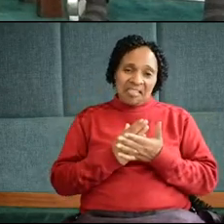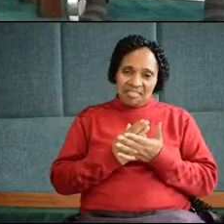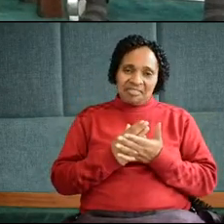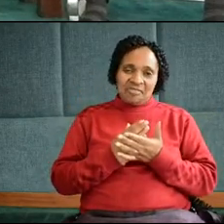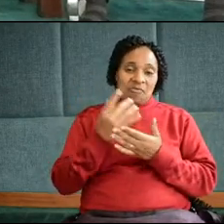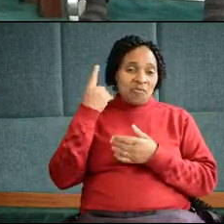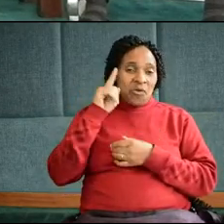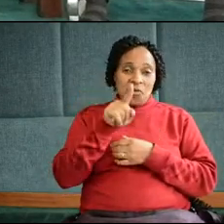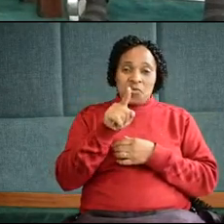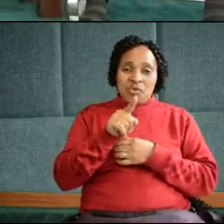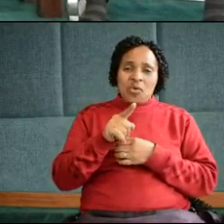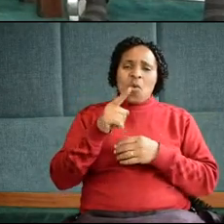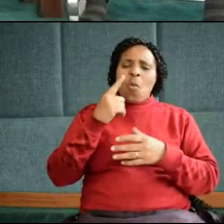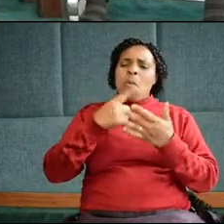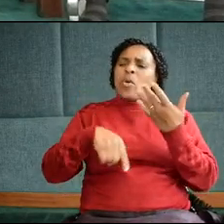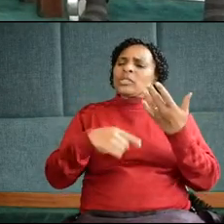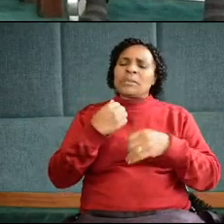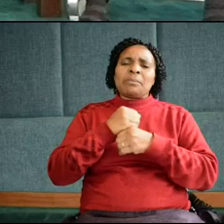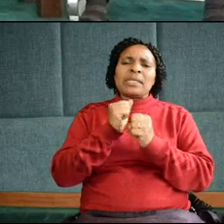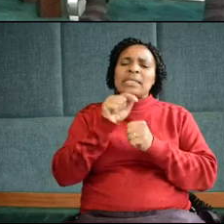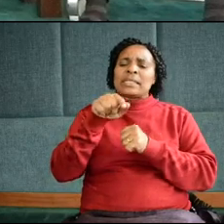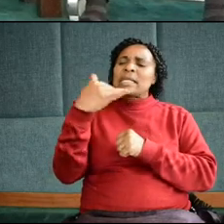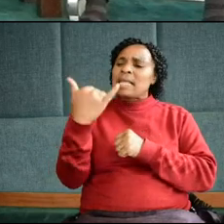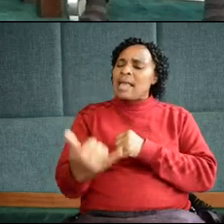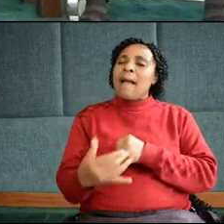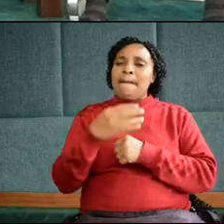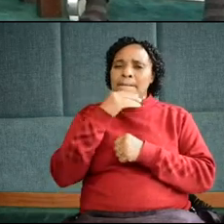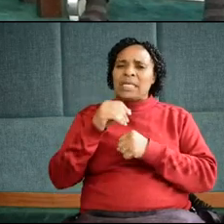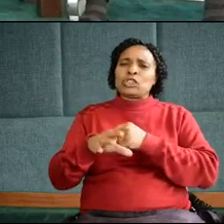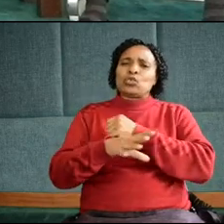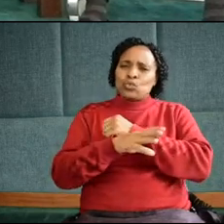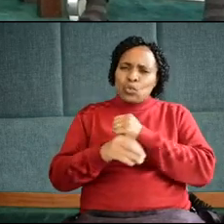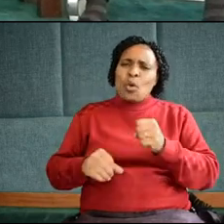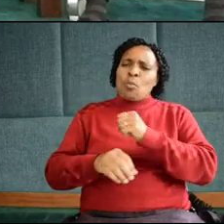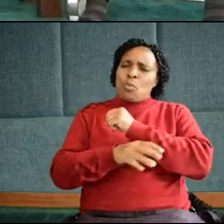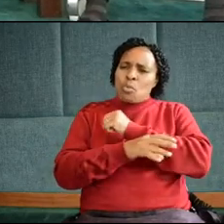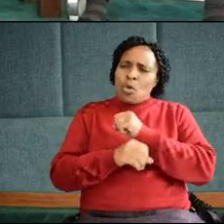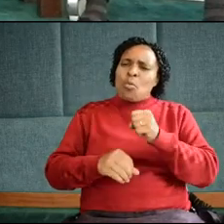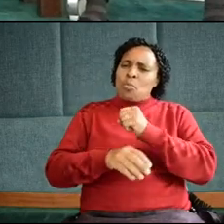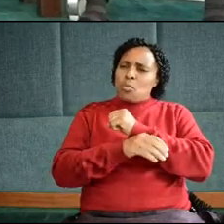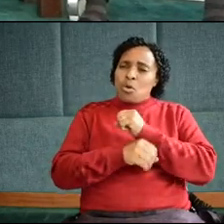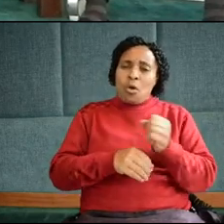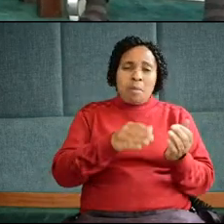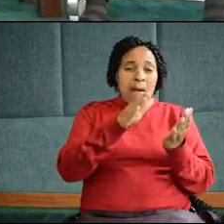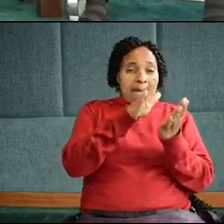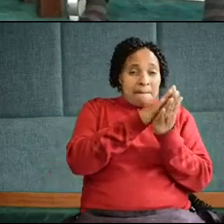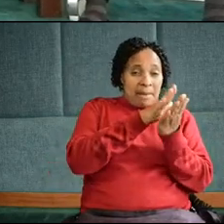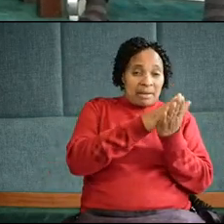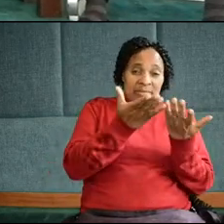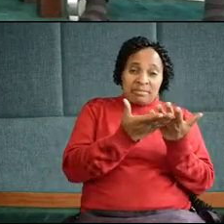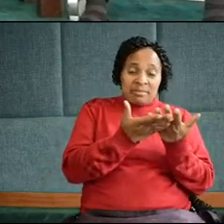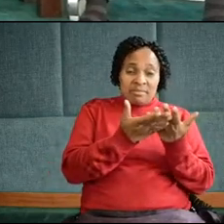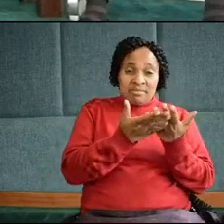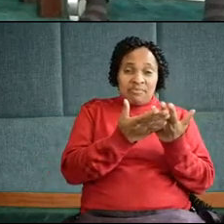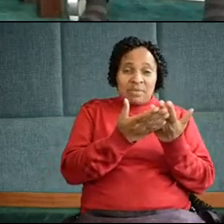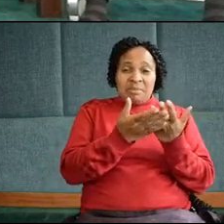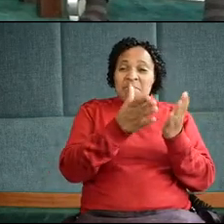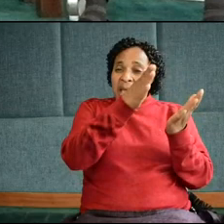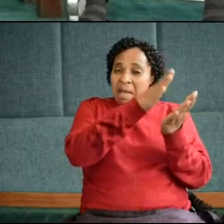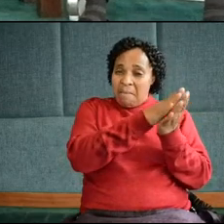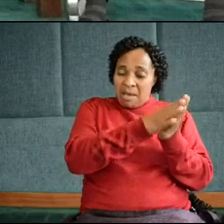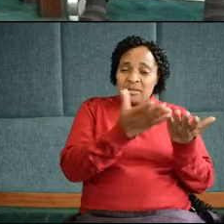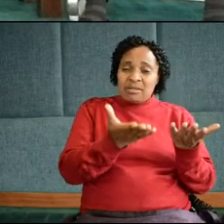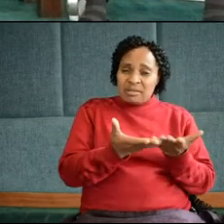what do you think made this young man who's robbing a store, probably a bank in this case, what do you